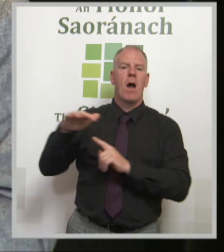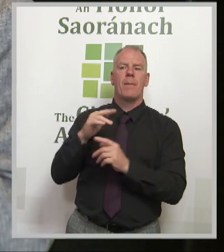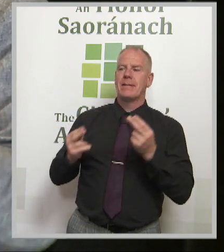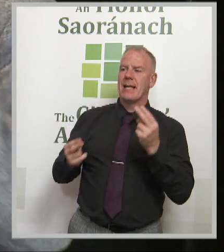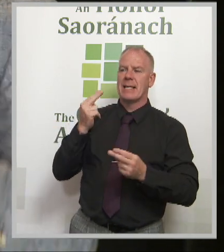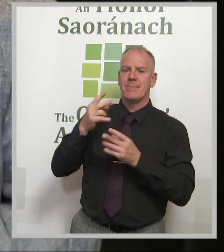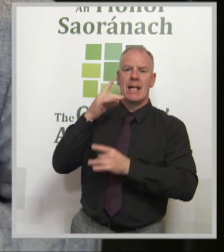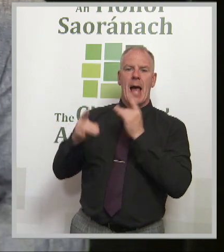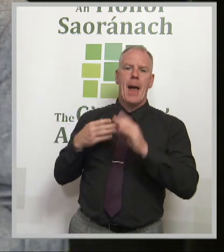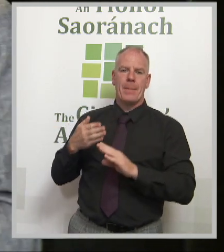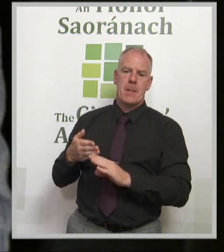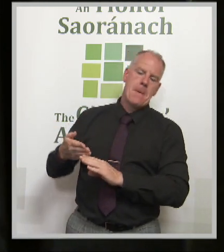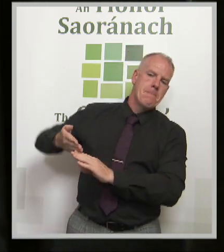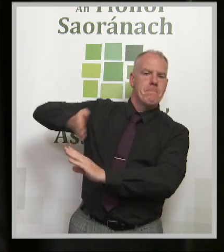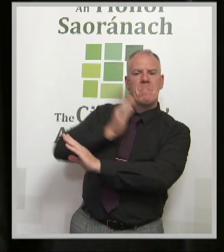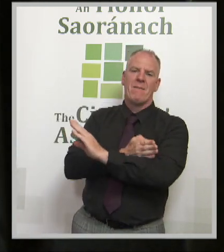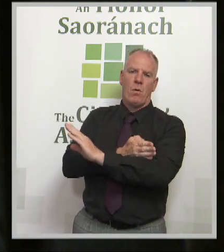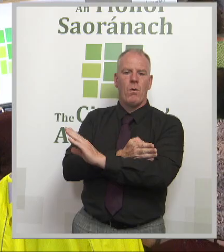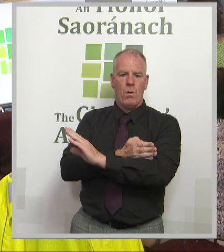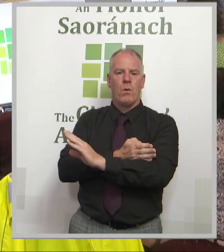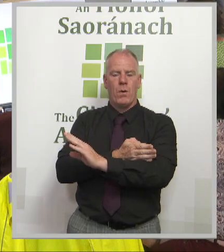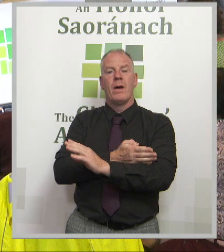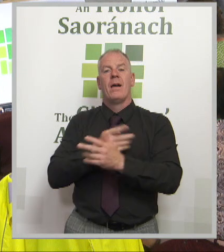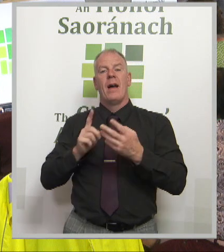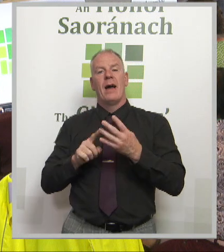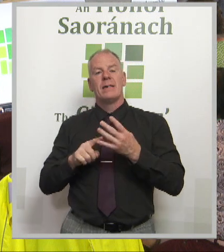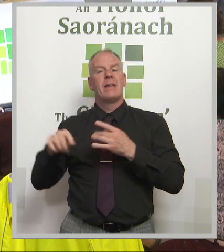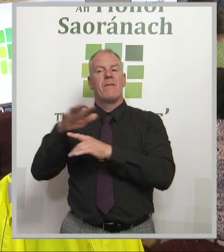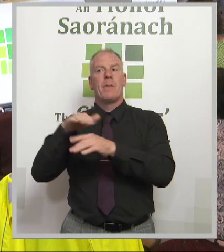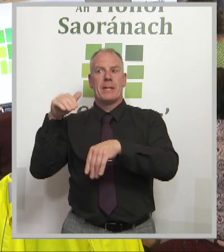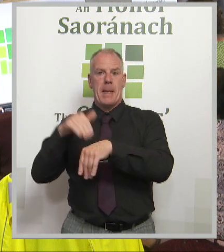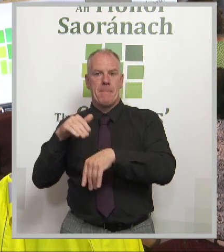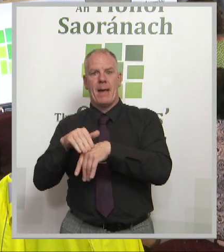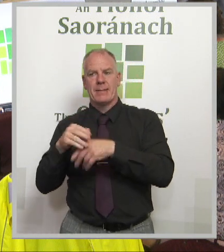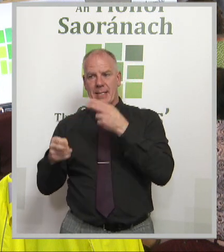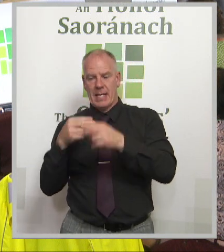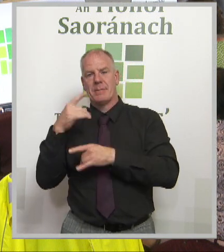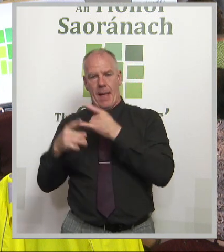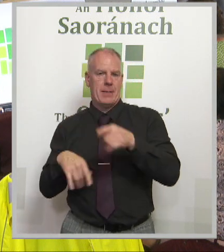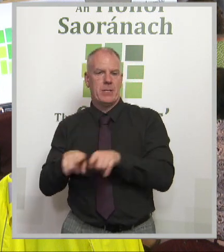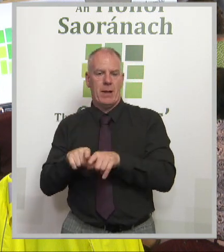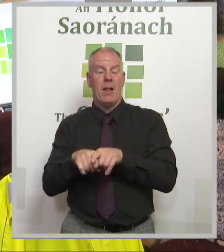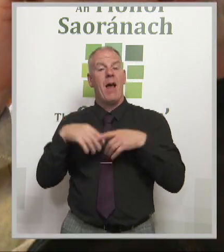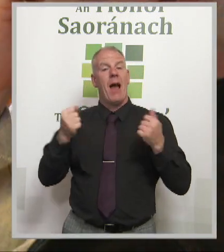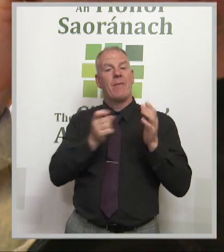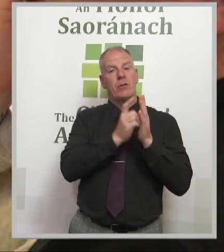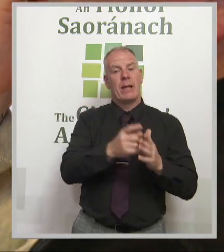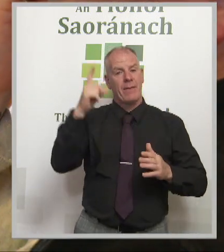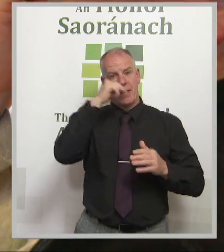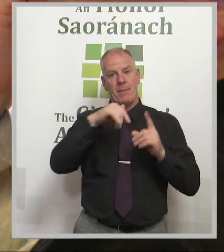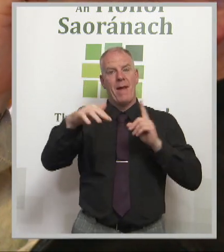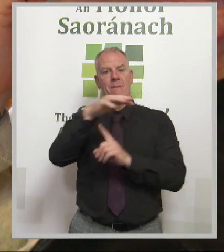takes place, the Strategic Environmental Assessment Directive and the Environmental Impact Assessment Directive. And there's even a directive called